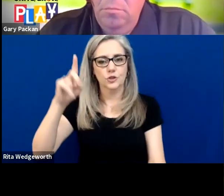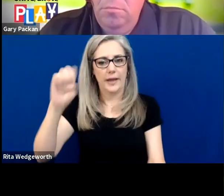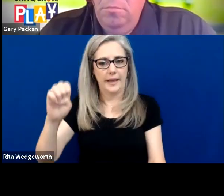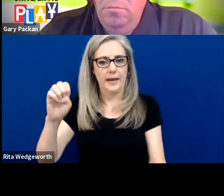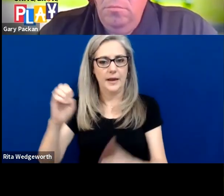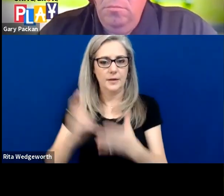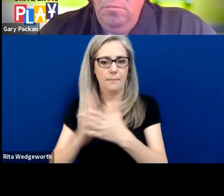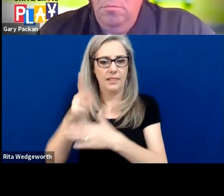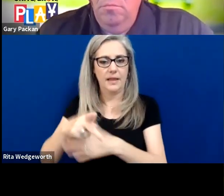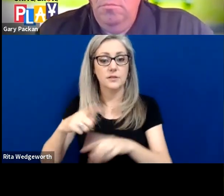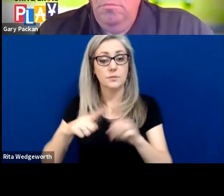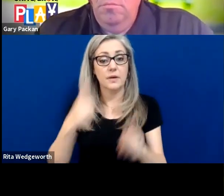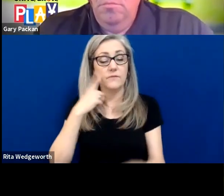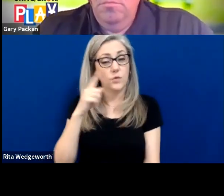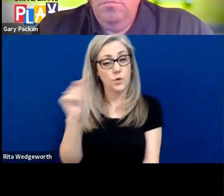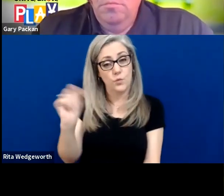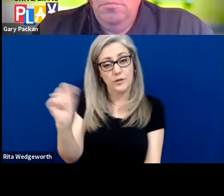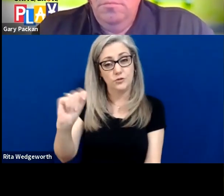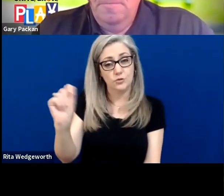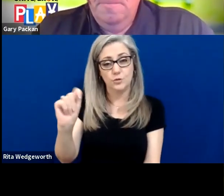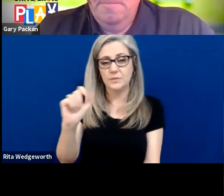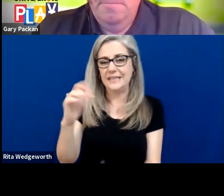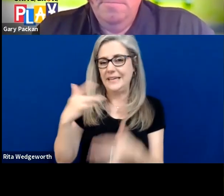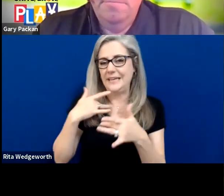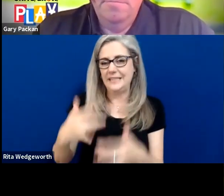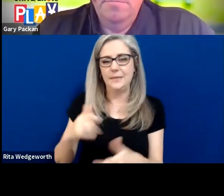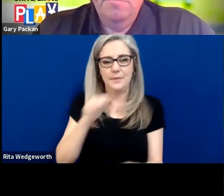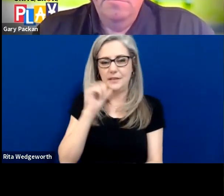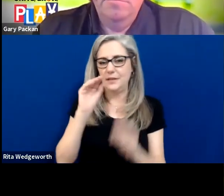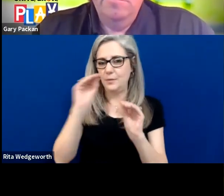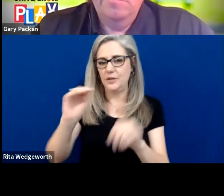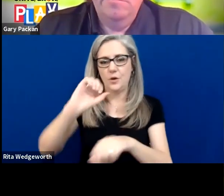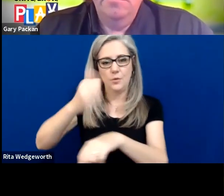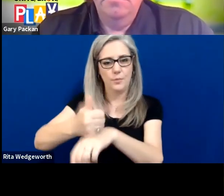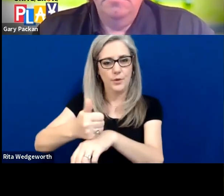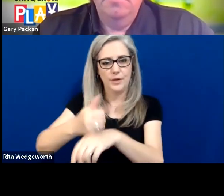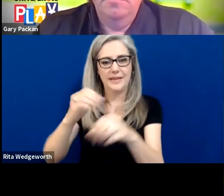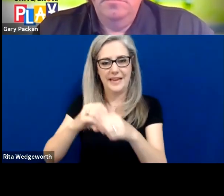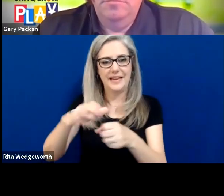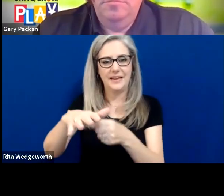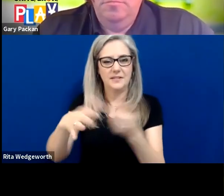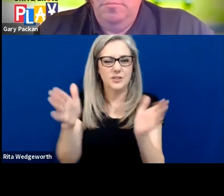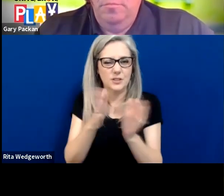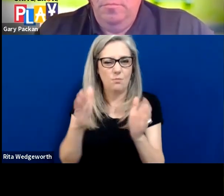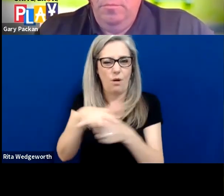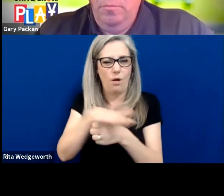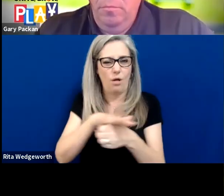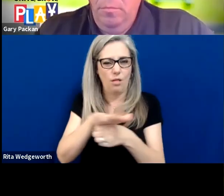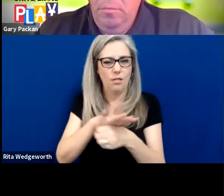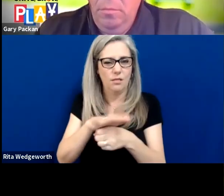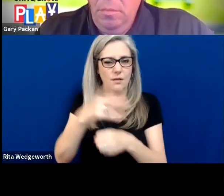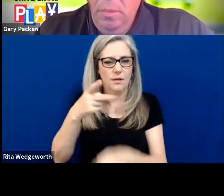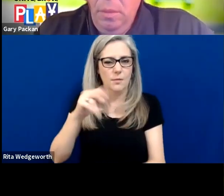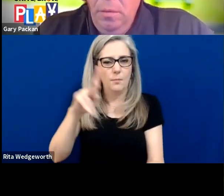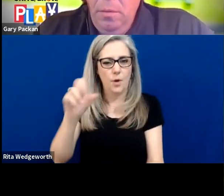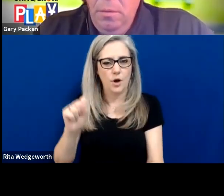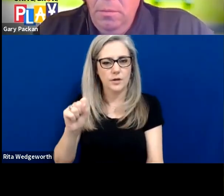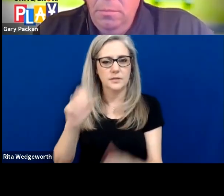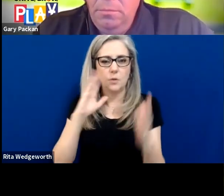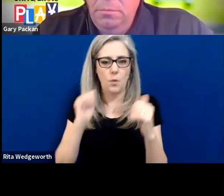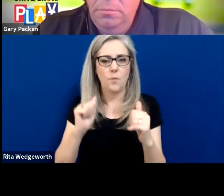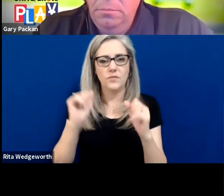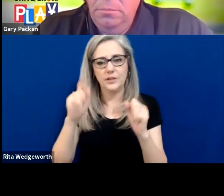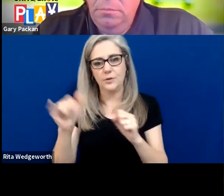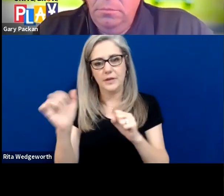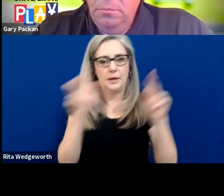typically put restrooms in neighborhood parks. So really, our small parks, they're designed, hopefully you can get back